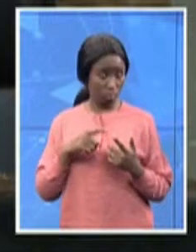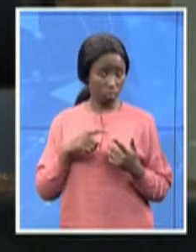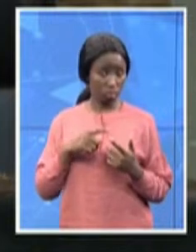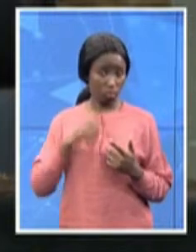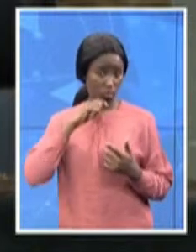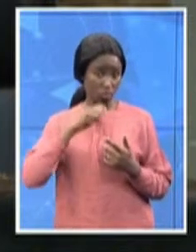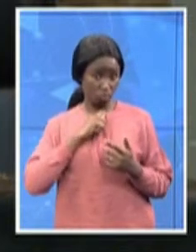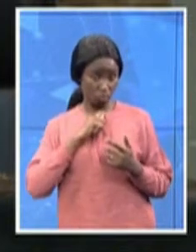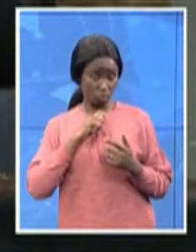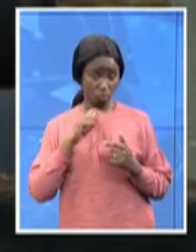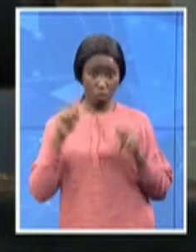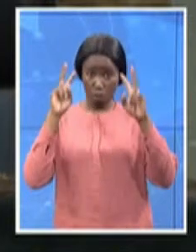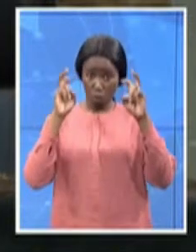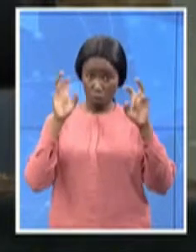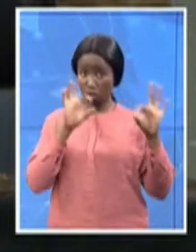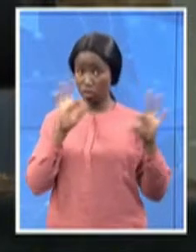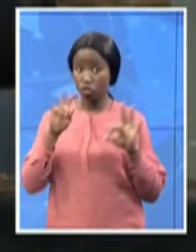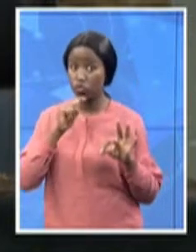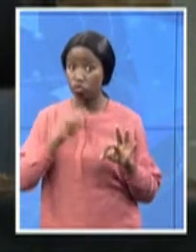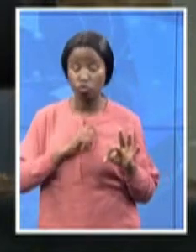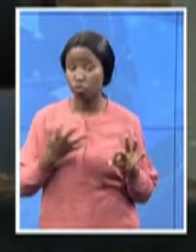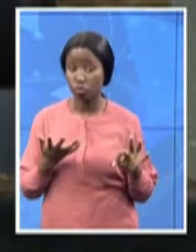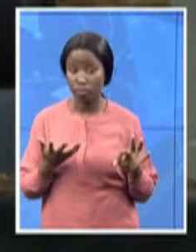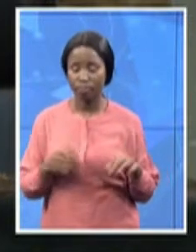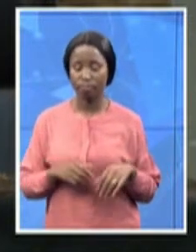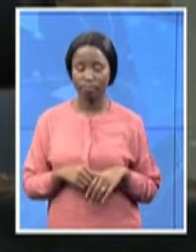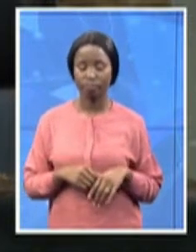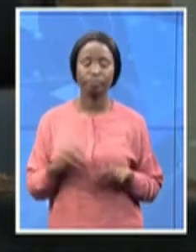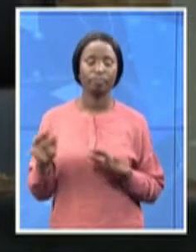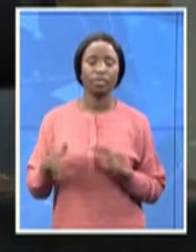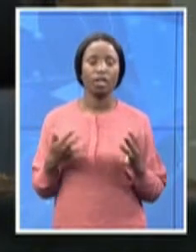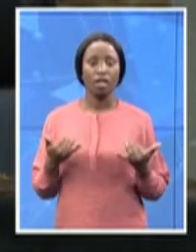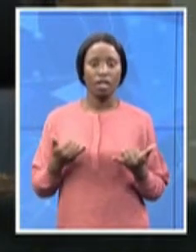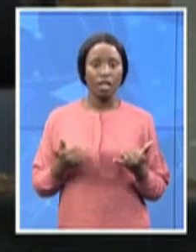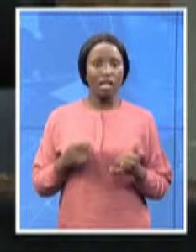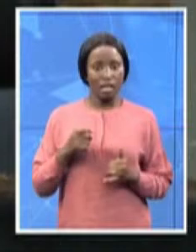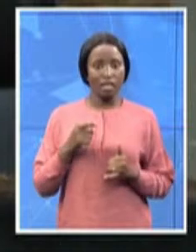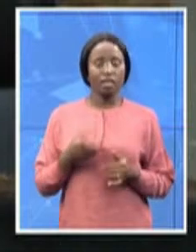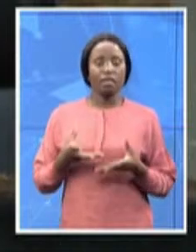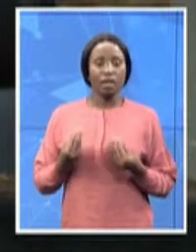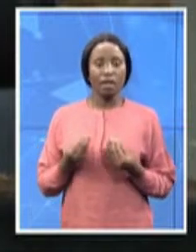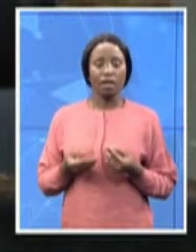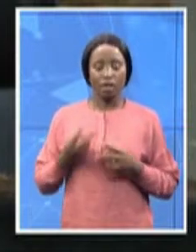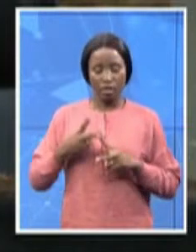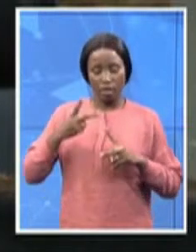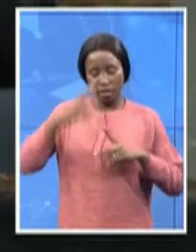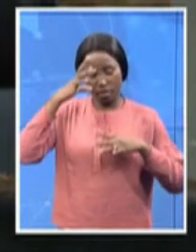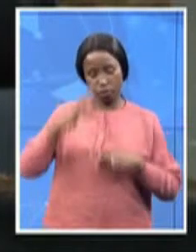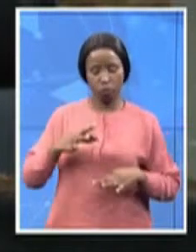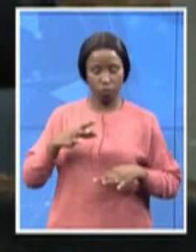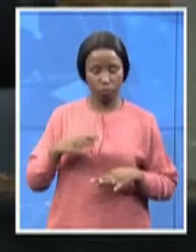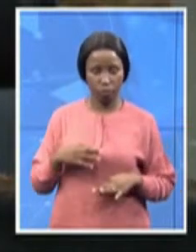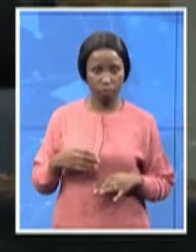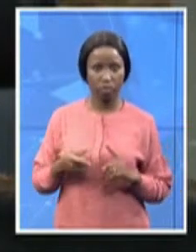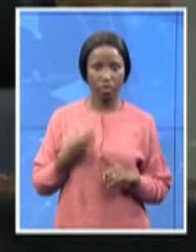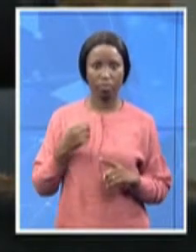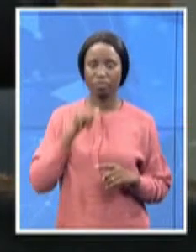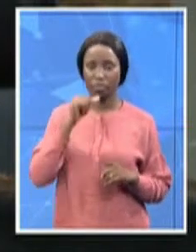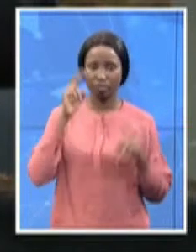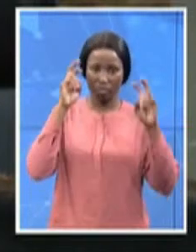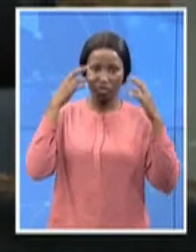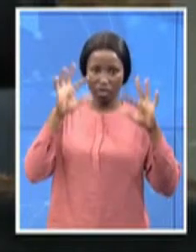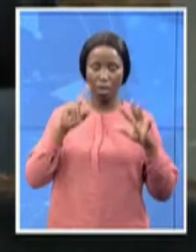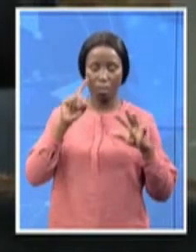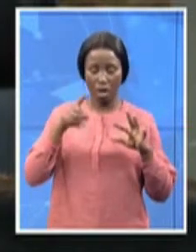The High Court delivered a comprehensive judgment on the matter within a period of a